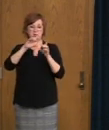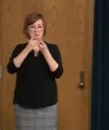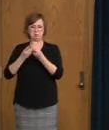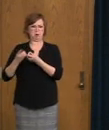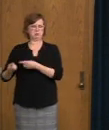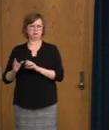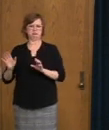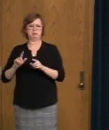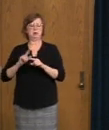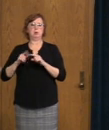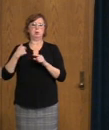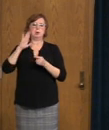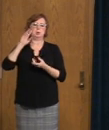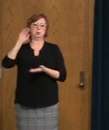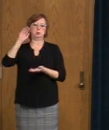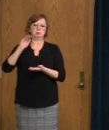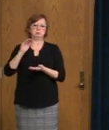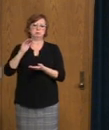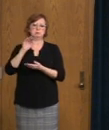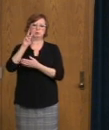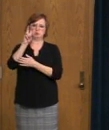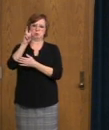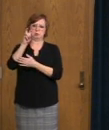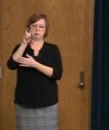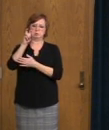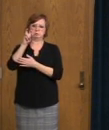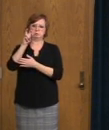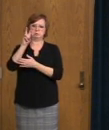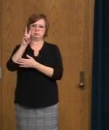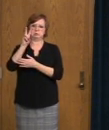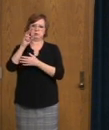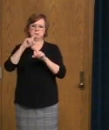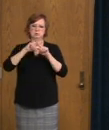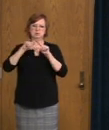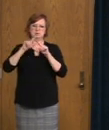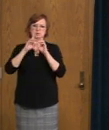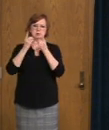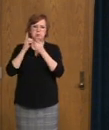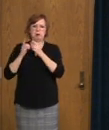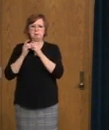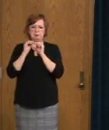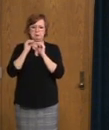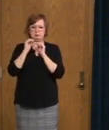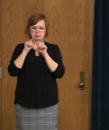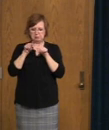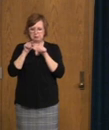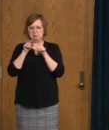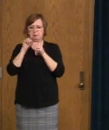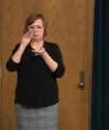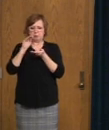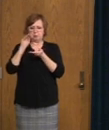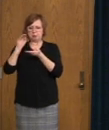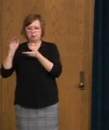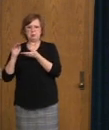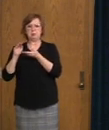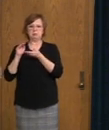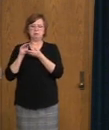So it's a significant number, but it's important context to consider that there are over